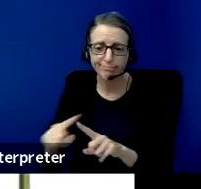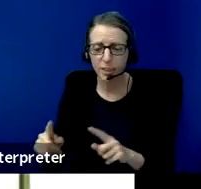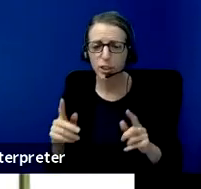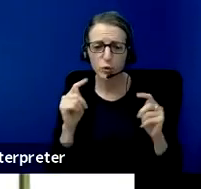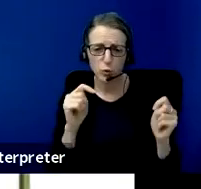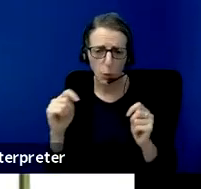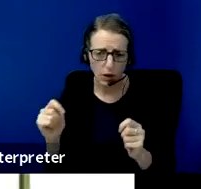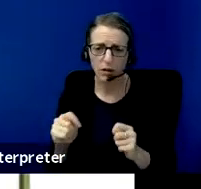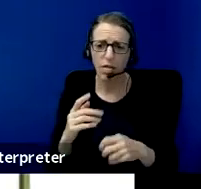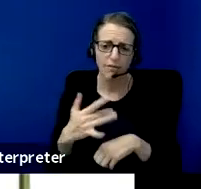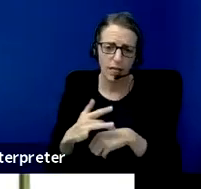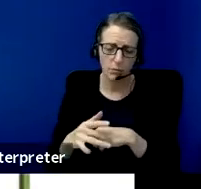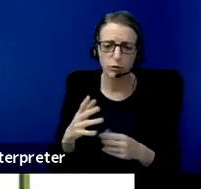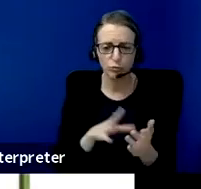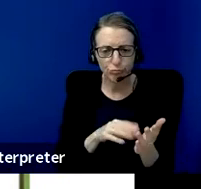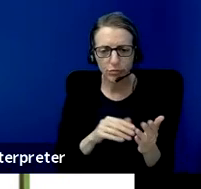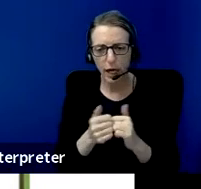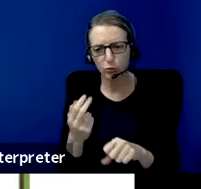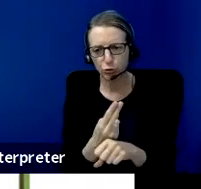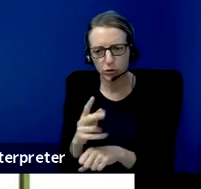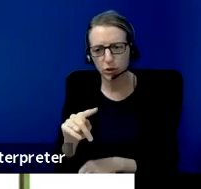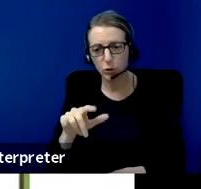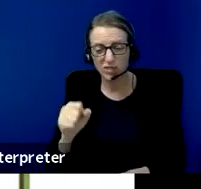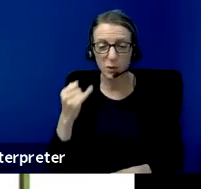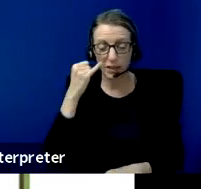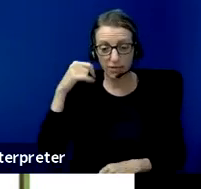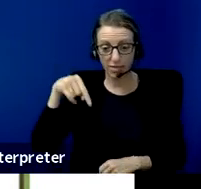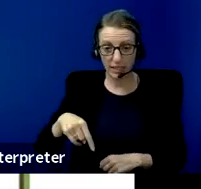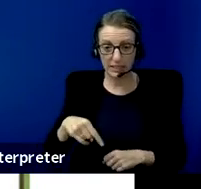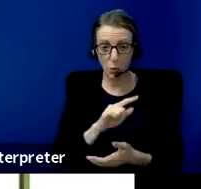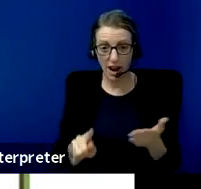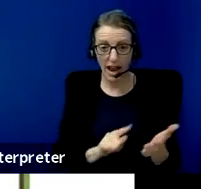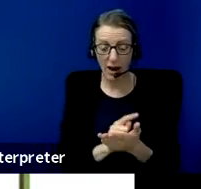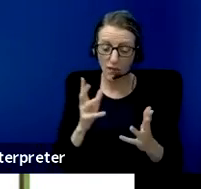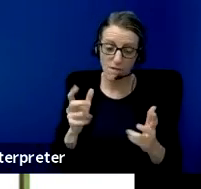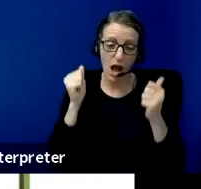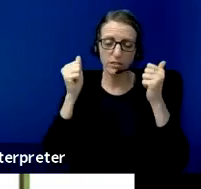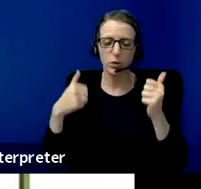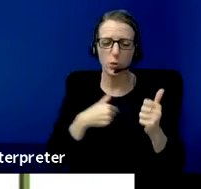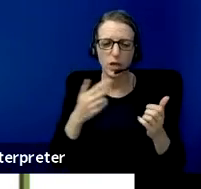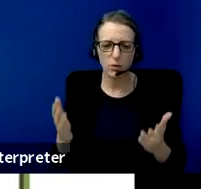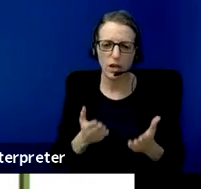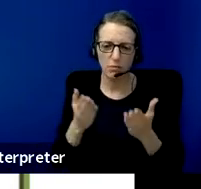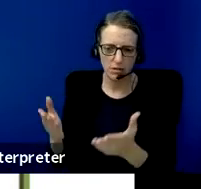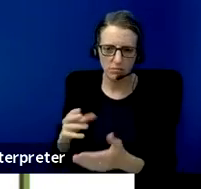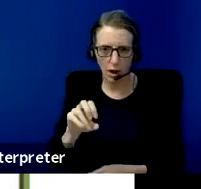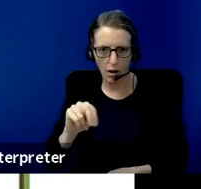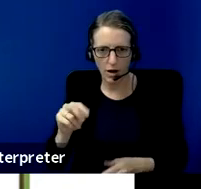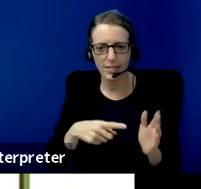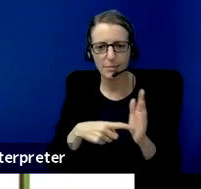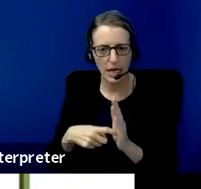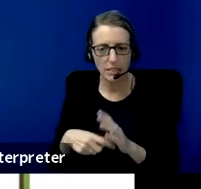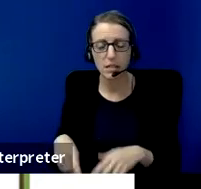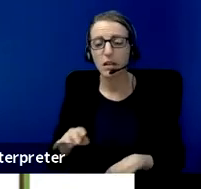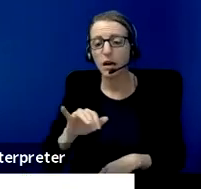the tools. So if this went a little too fast, we recommend the on-demand. The on-demand courses will also